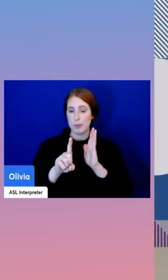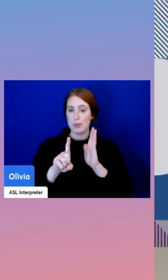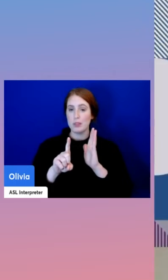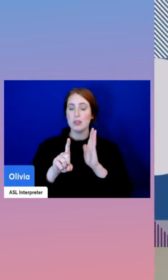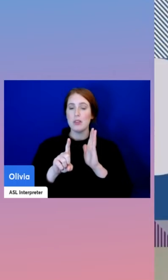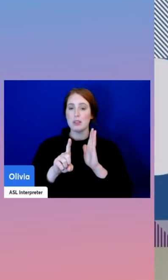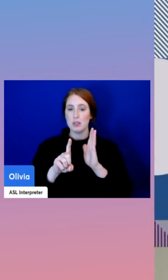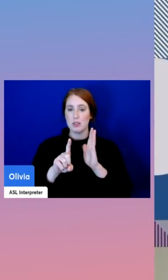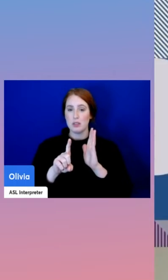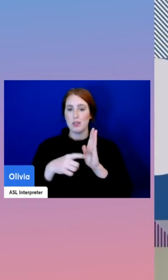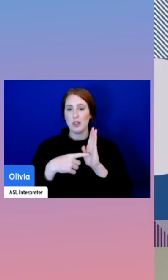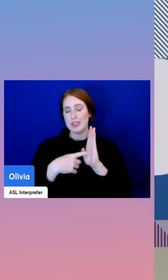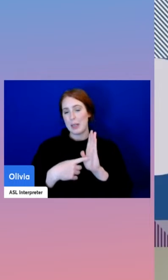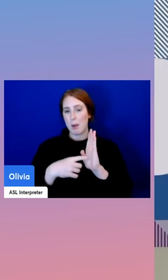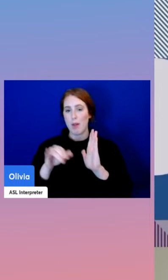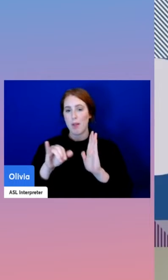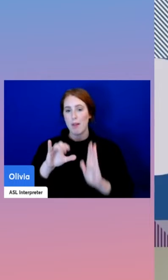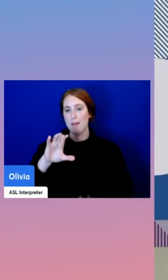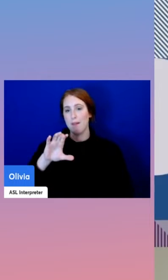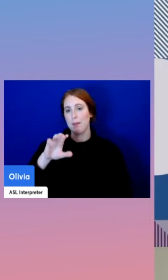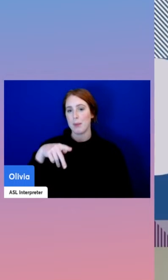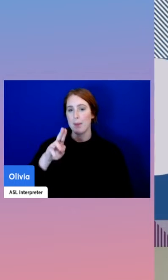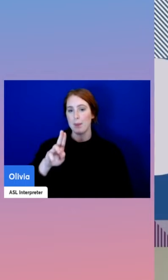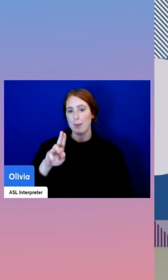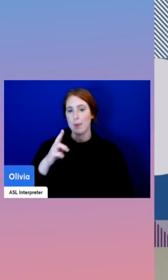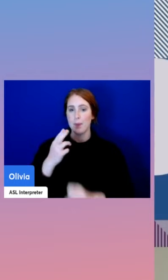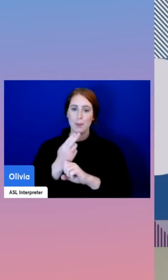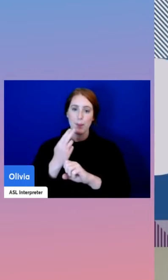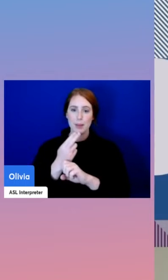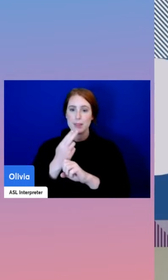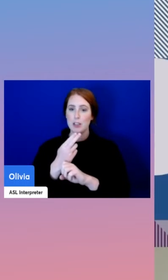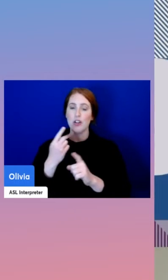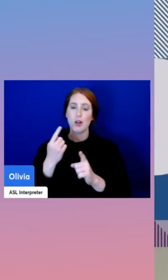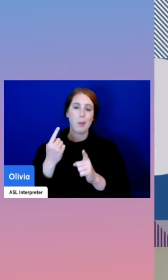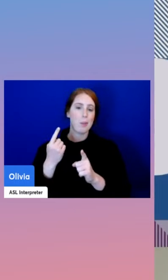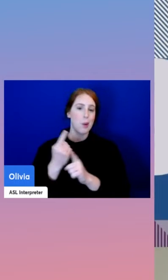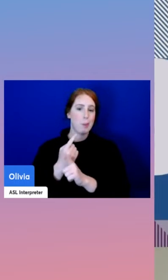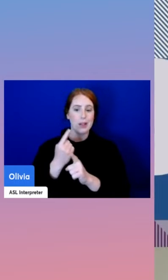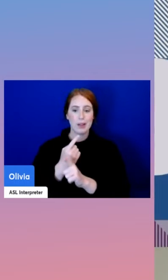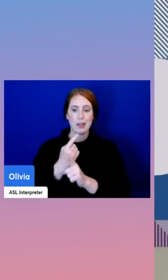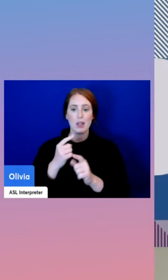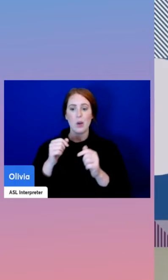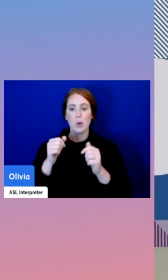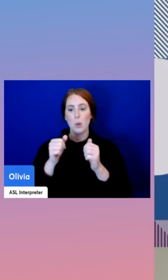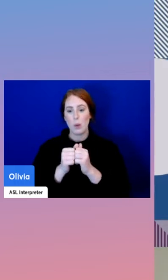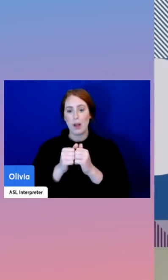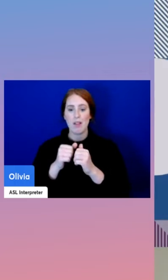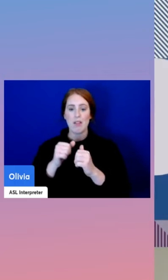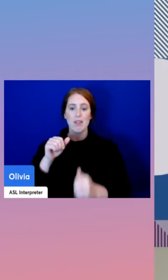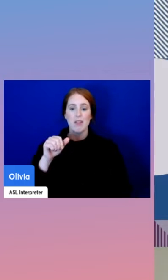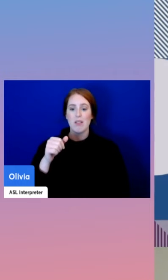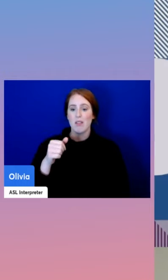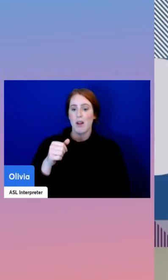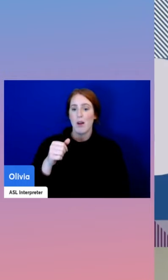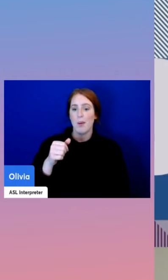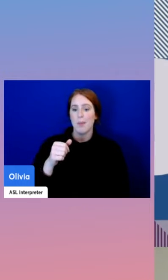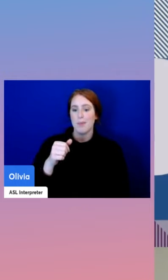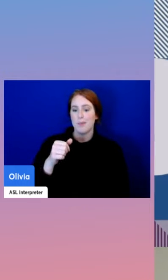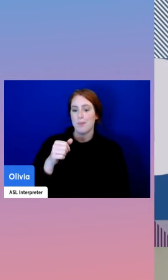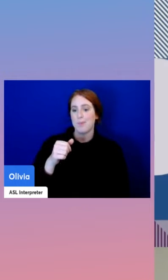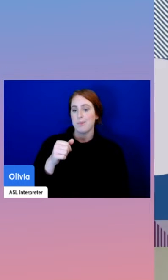such as CPU utilization appropriately with greater than threshold comparisons